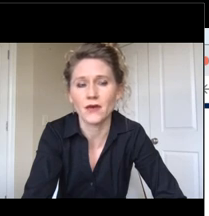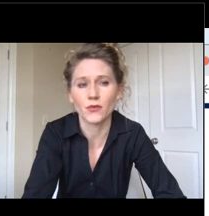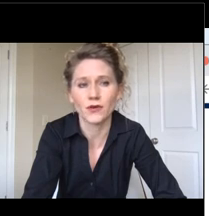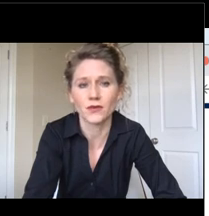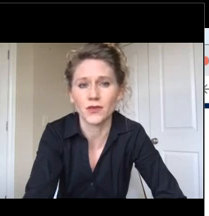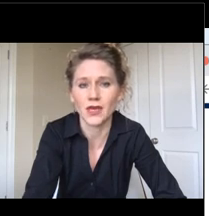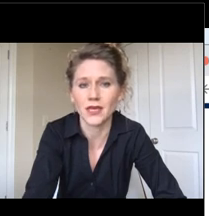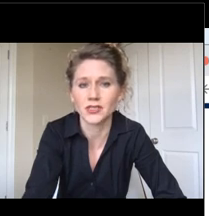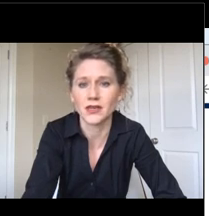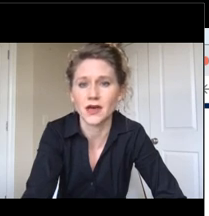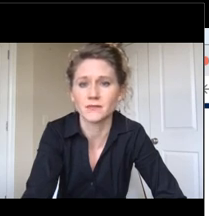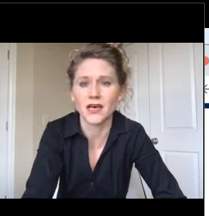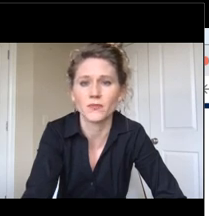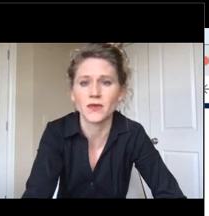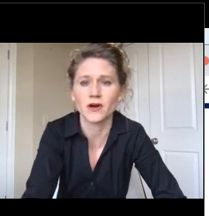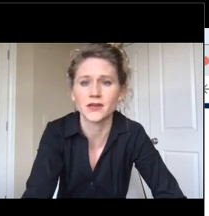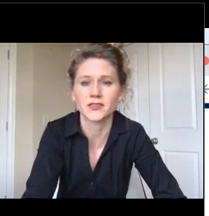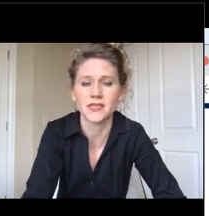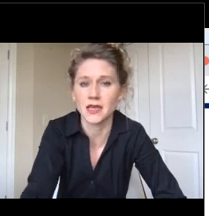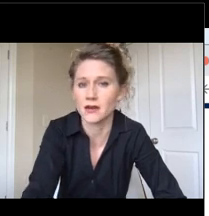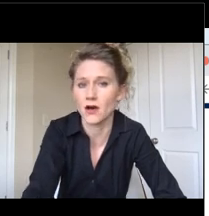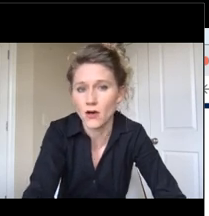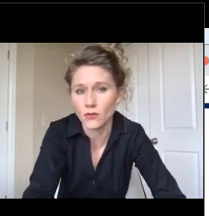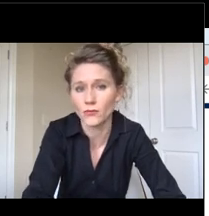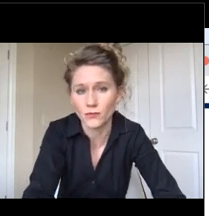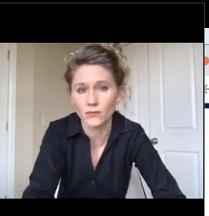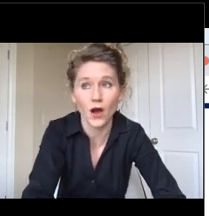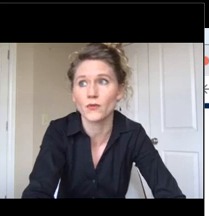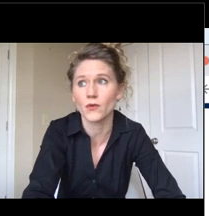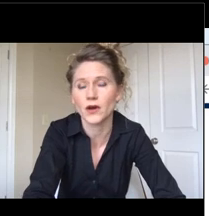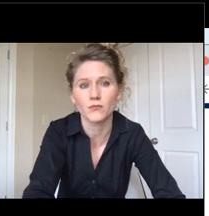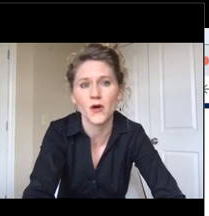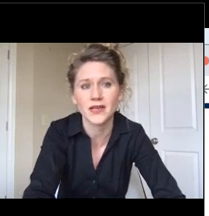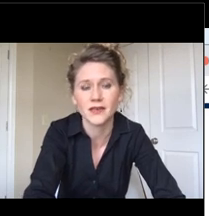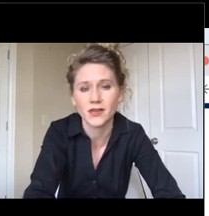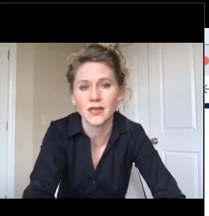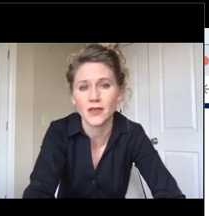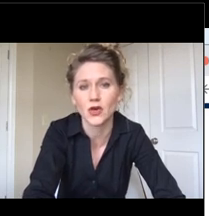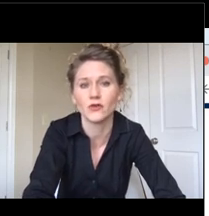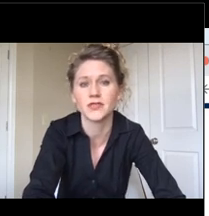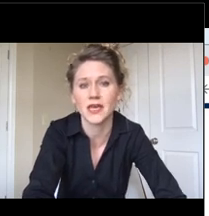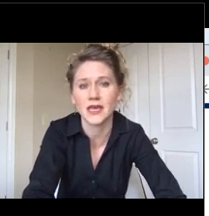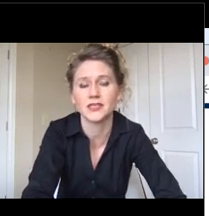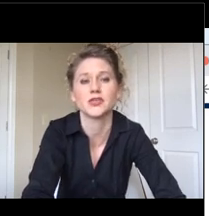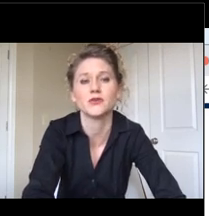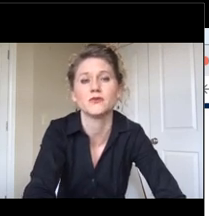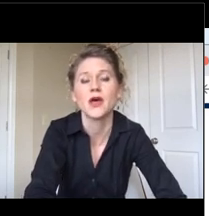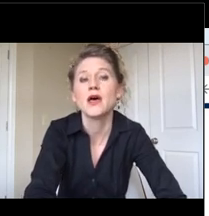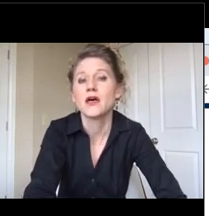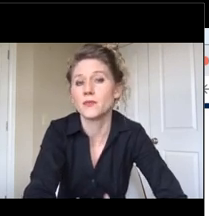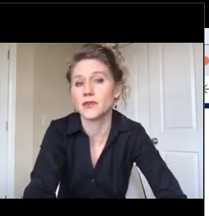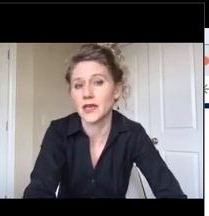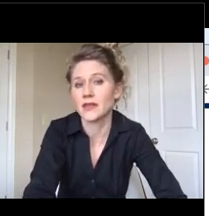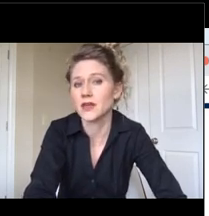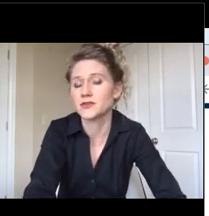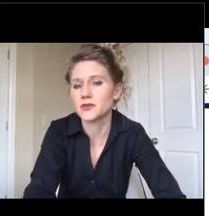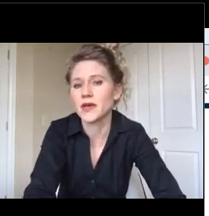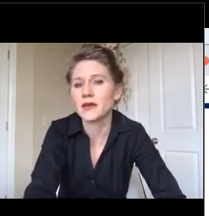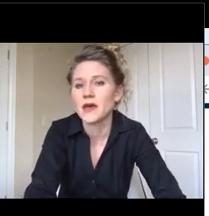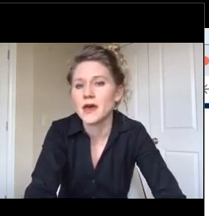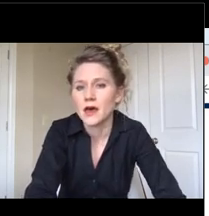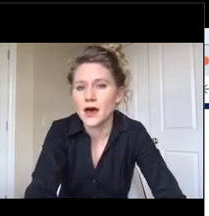with that important communication to help people understand all the hard work and proactivity that goes into the planning